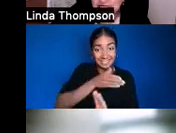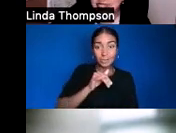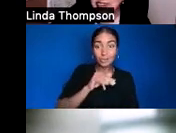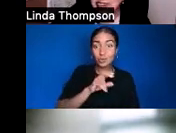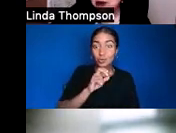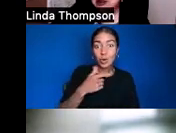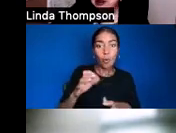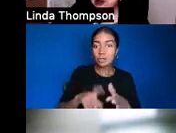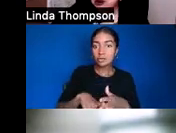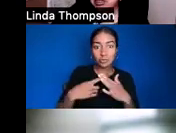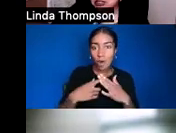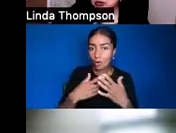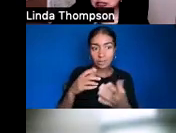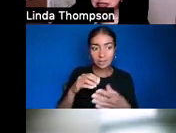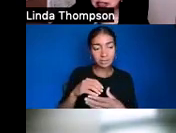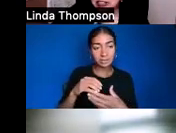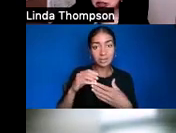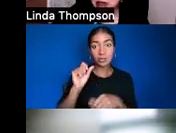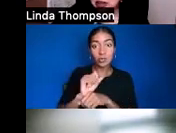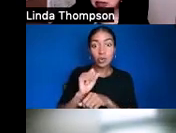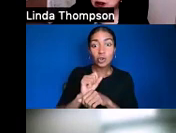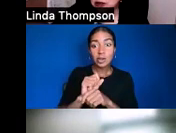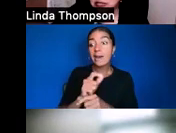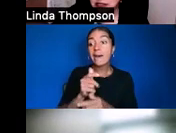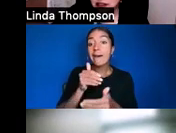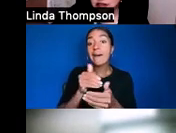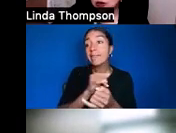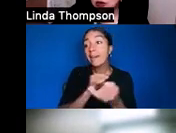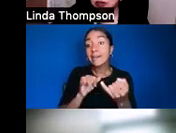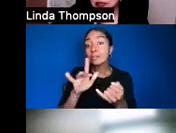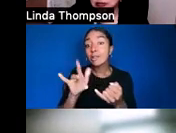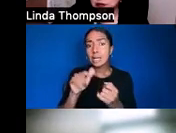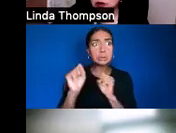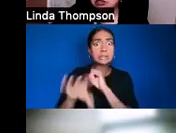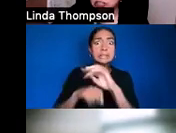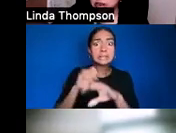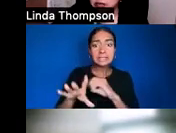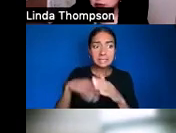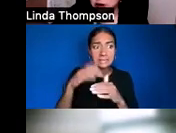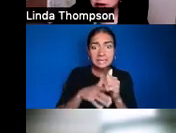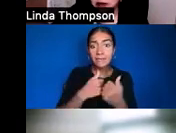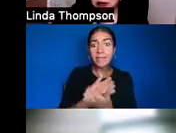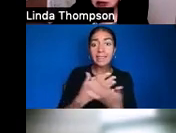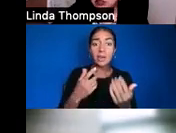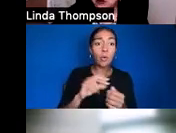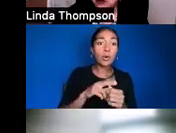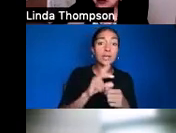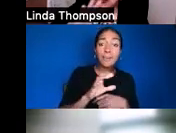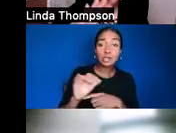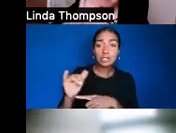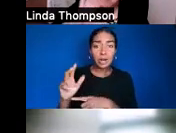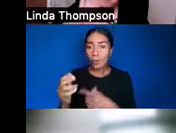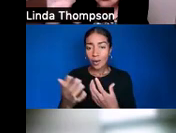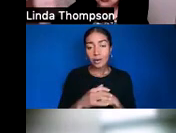want to start, working towards the end of July to get all my stuff in, or December and January.